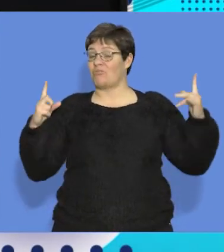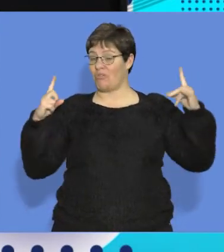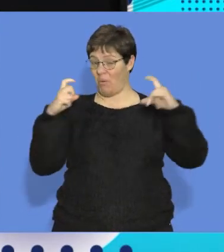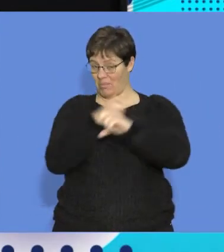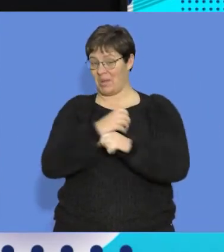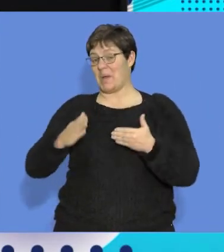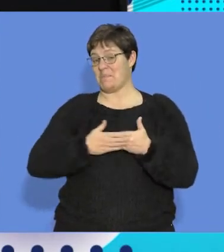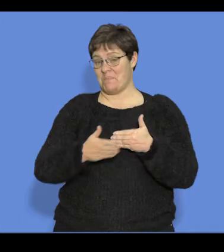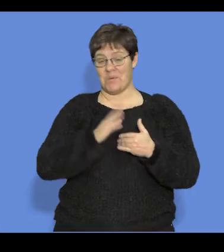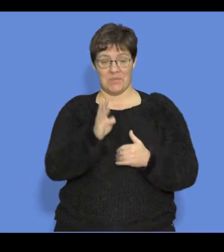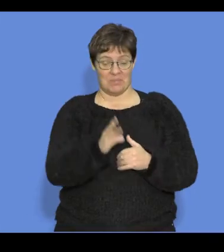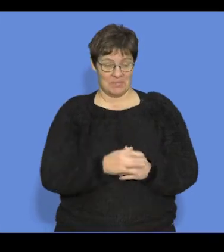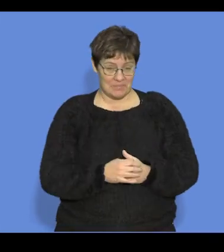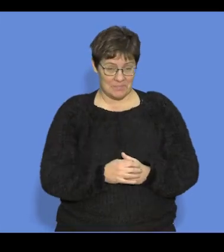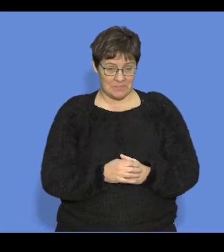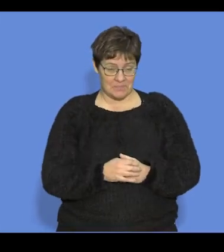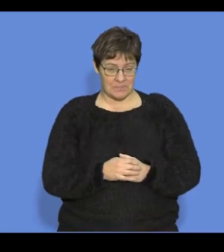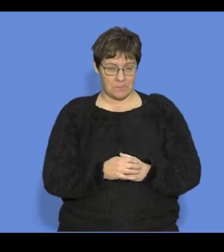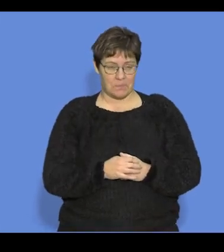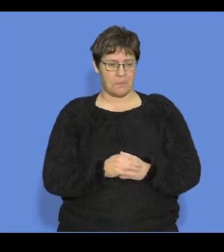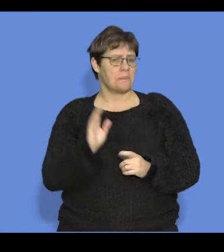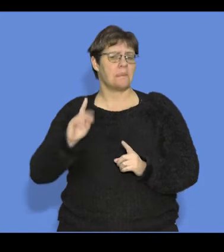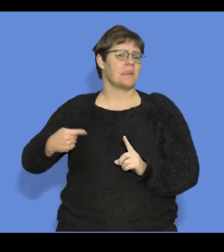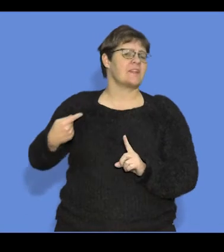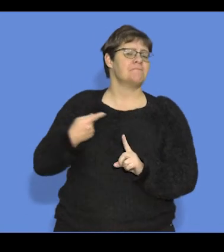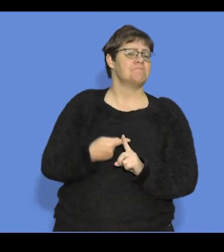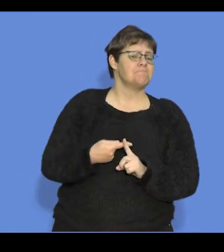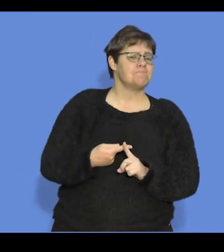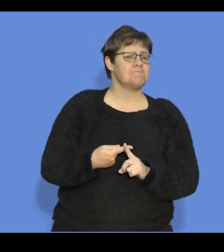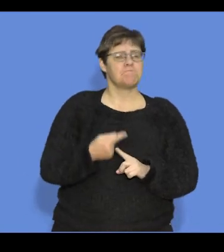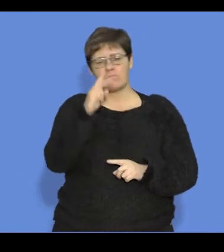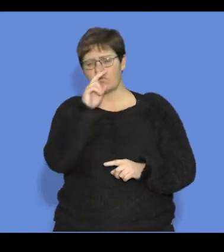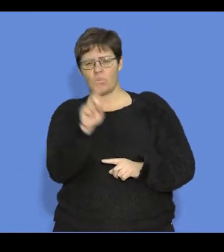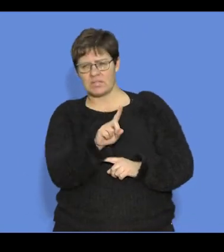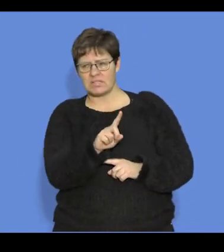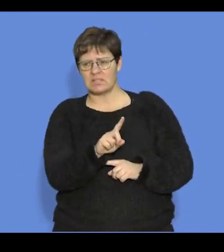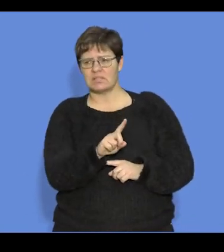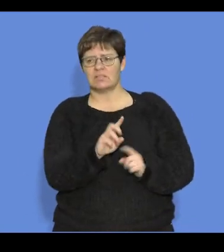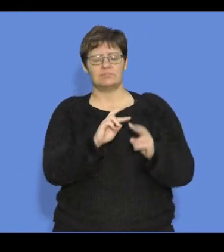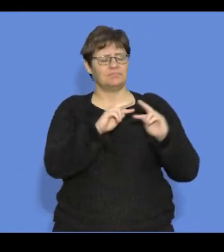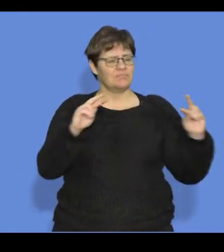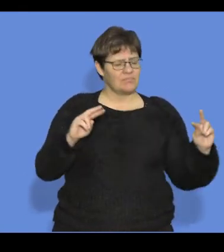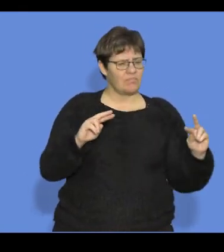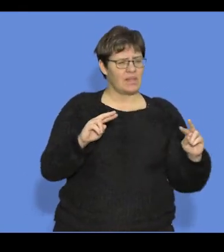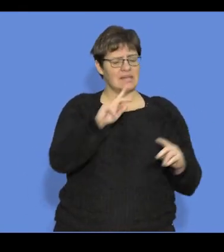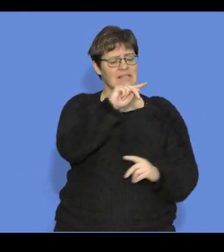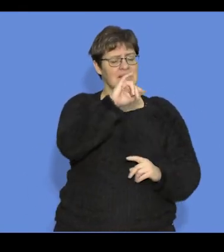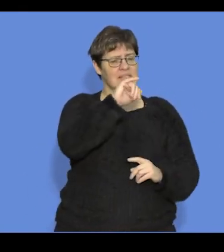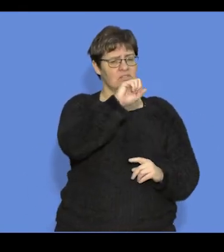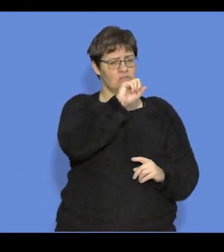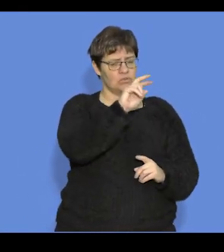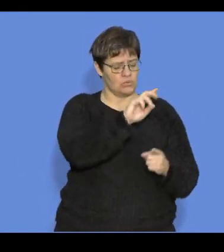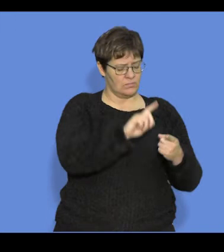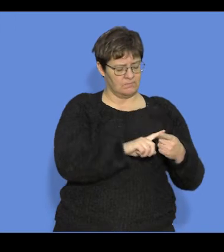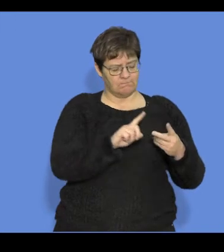complicated. Okay, what we've done so far is we've looked at the types of tissue and the structure of the